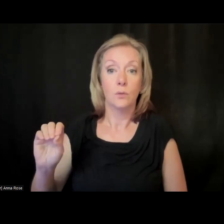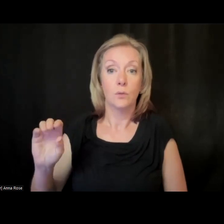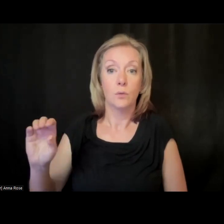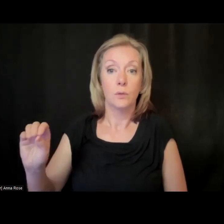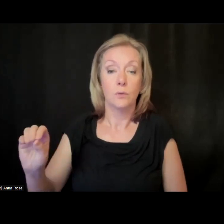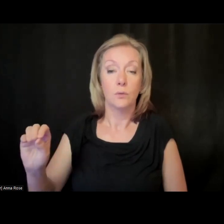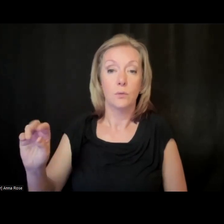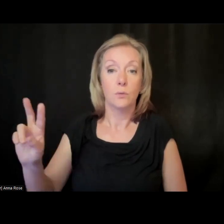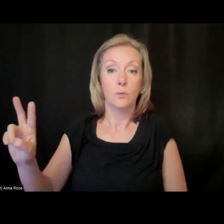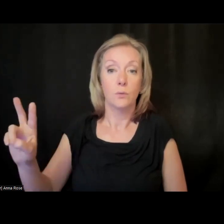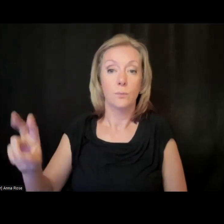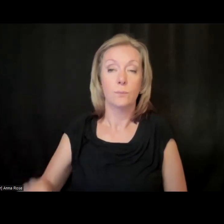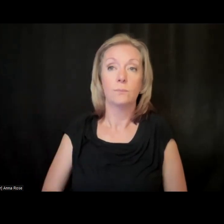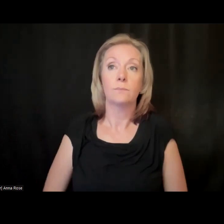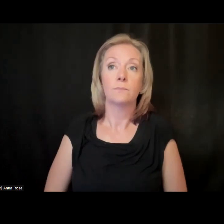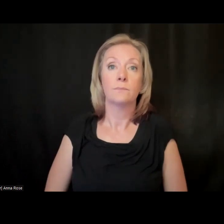06062002.